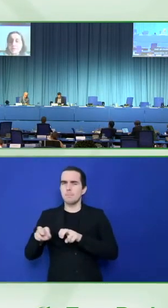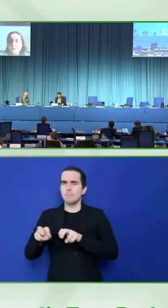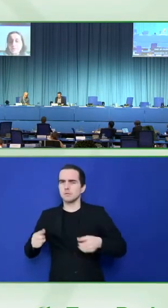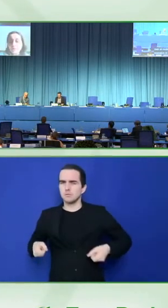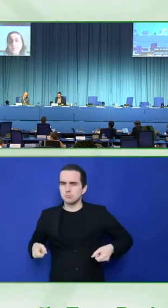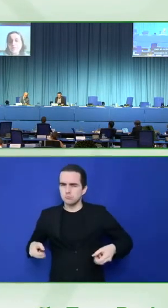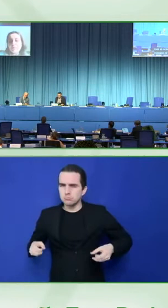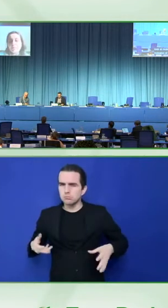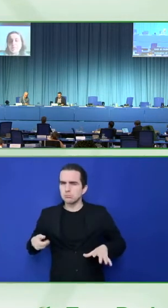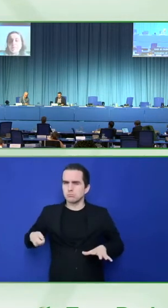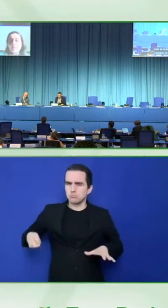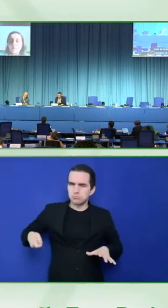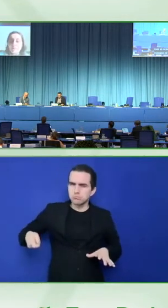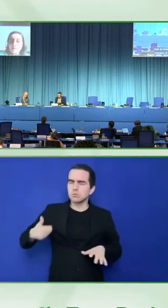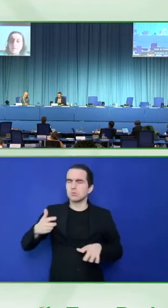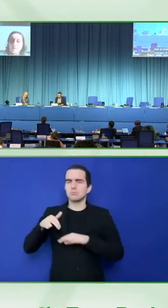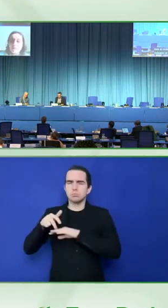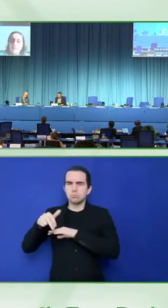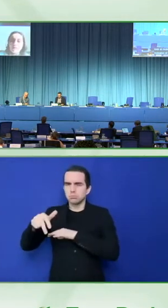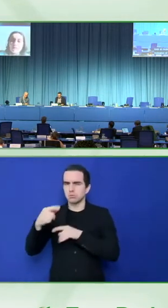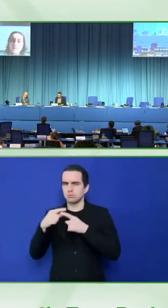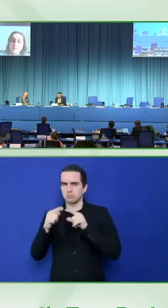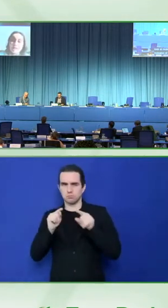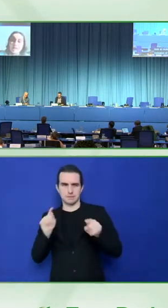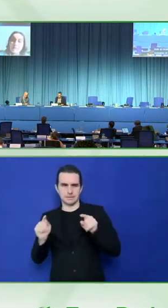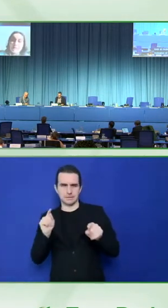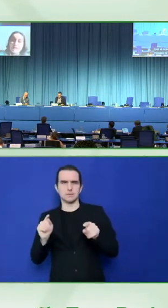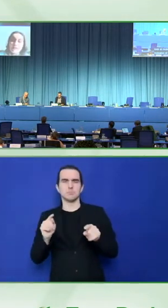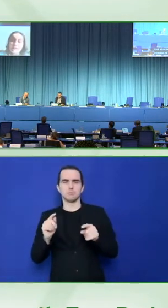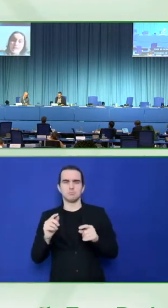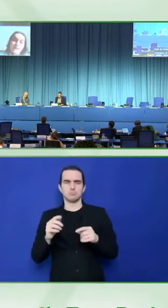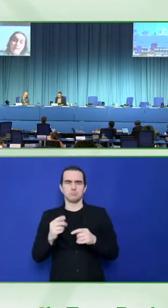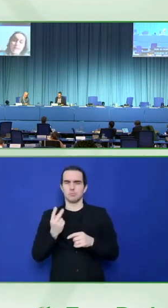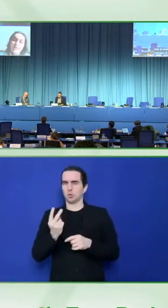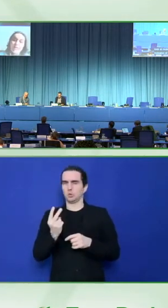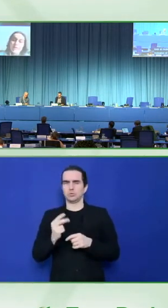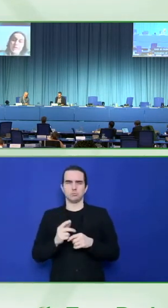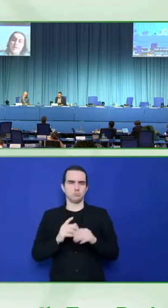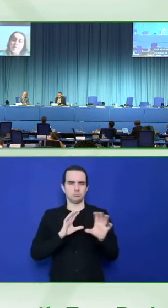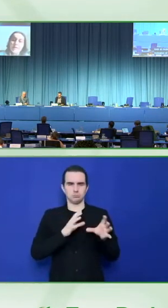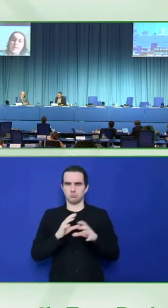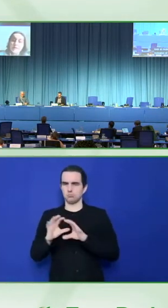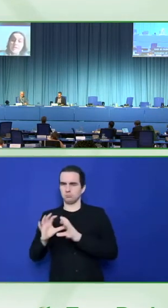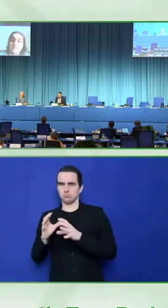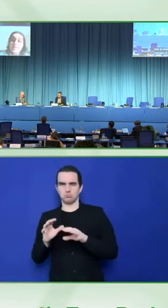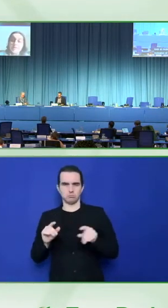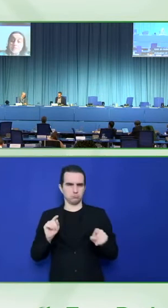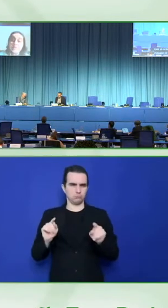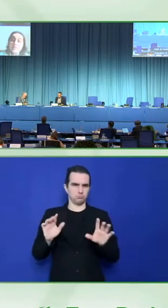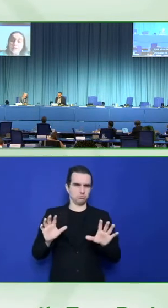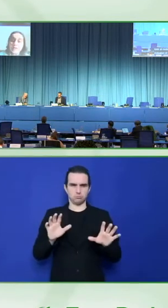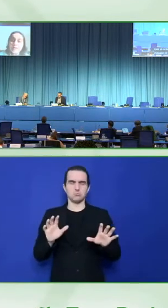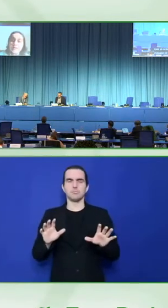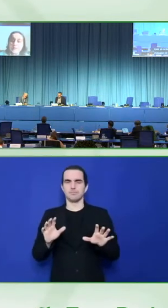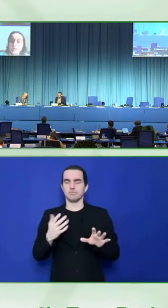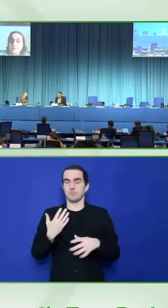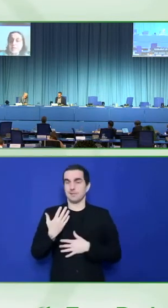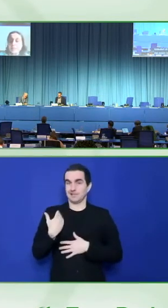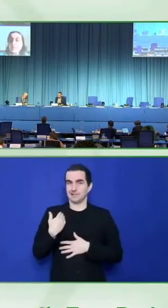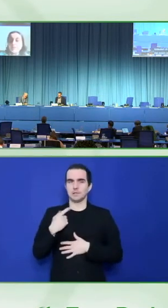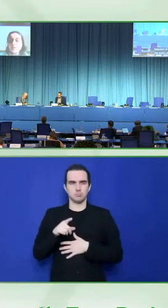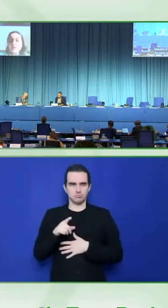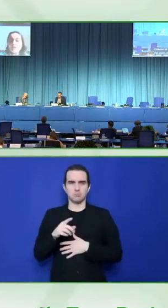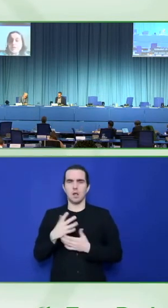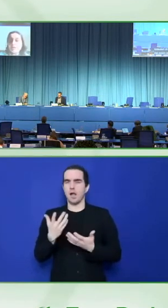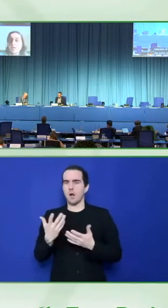it's kind of almost opened up the space and saying if you were designing by thinking of disability as one of the criteria, you would